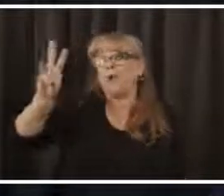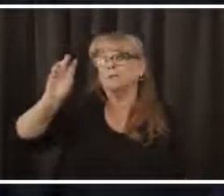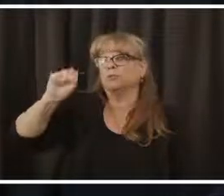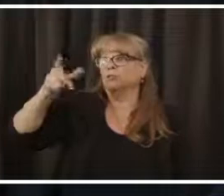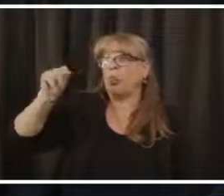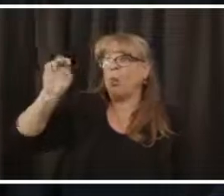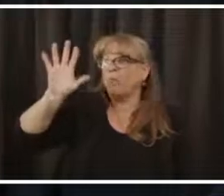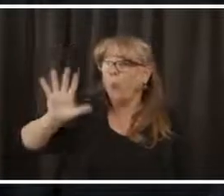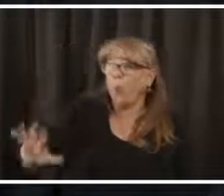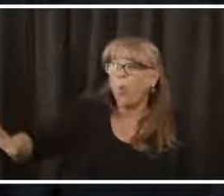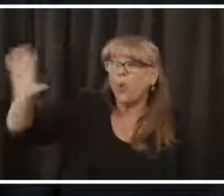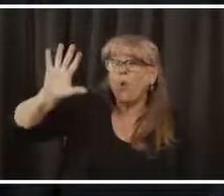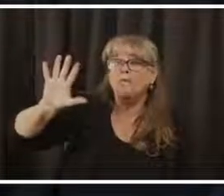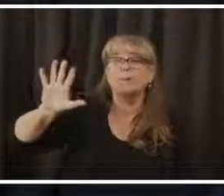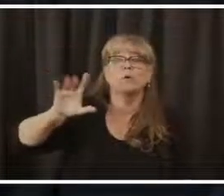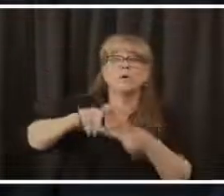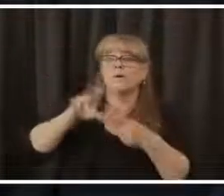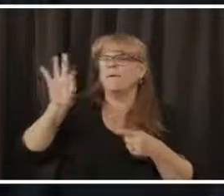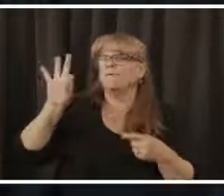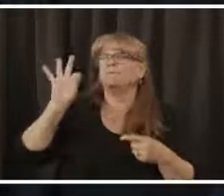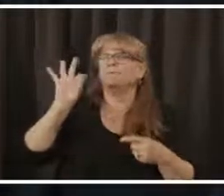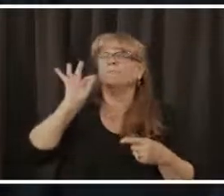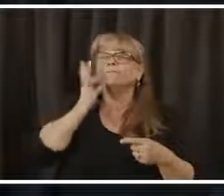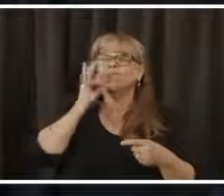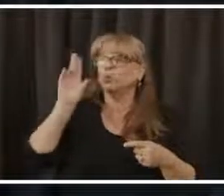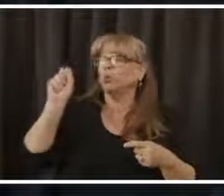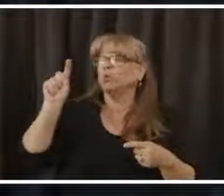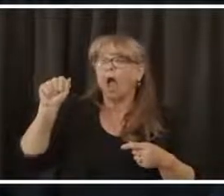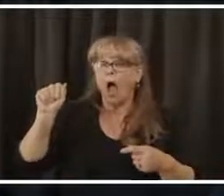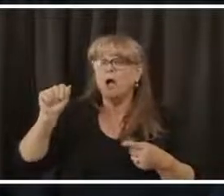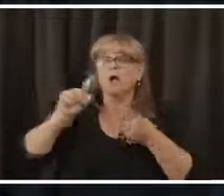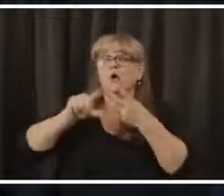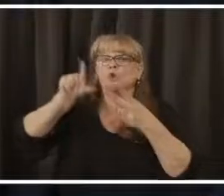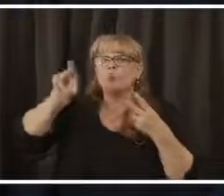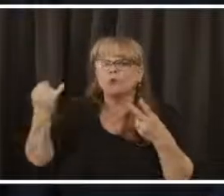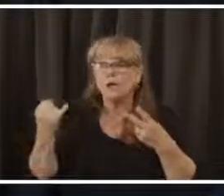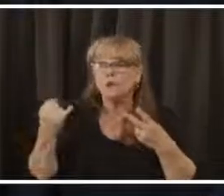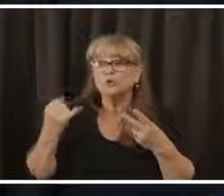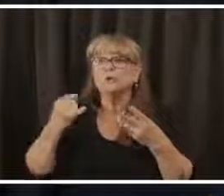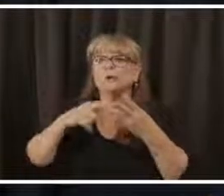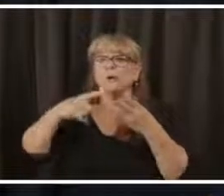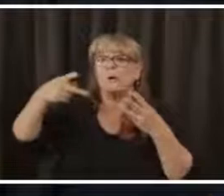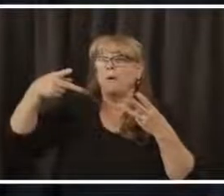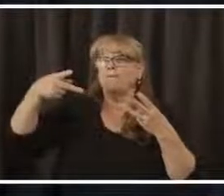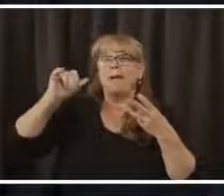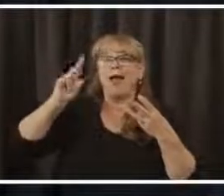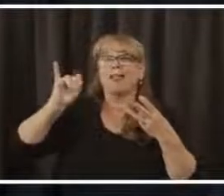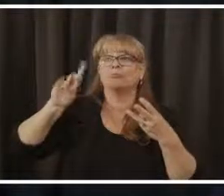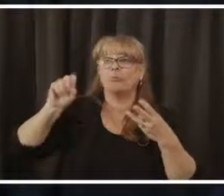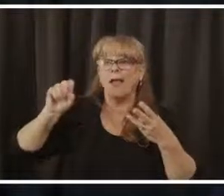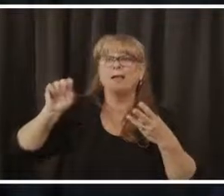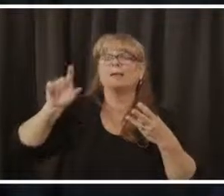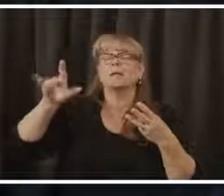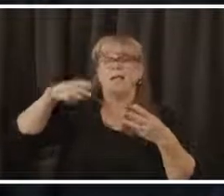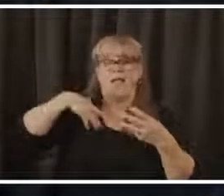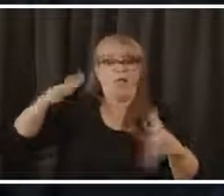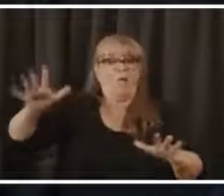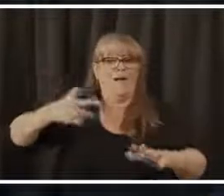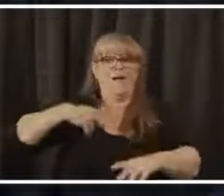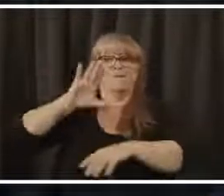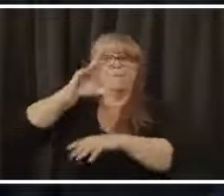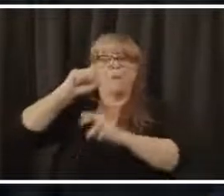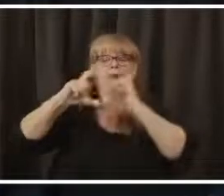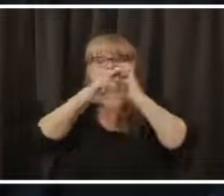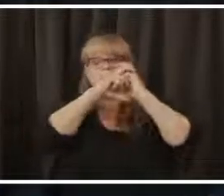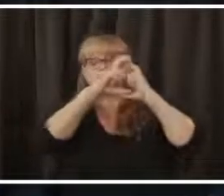Junction, Palisade. We have both buses deployed. There are areas of our state where we want to make sure it's